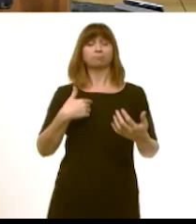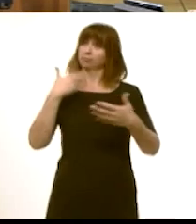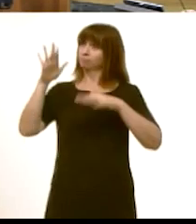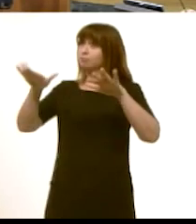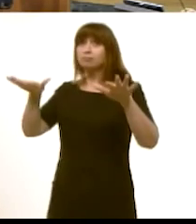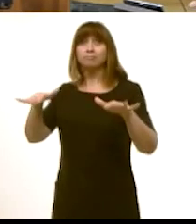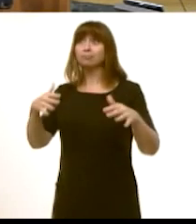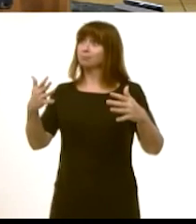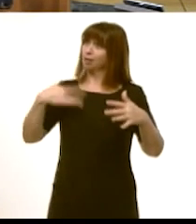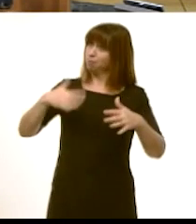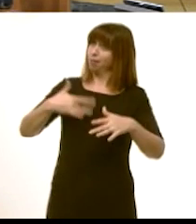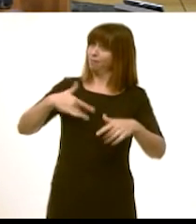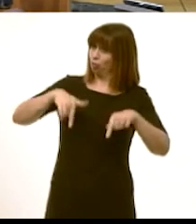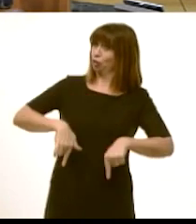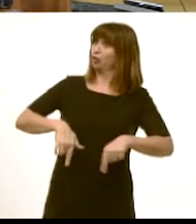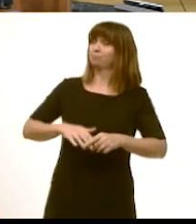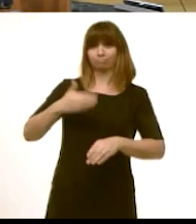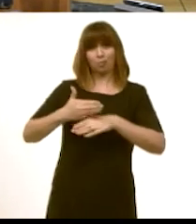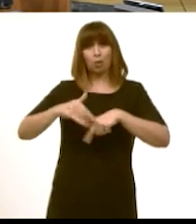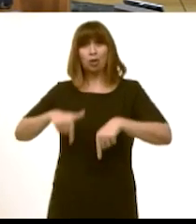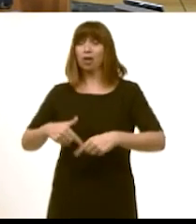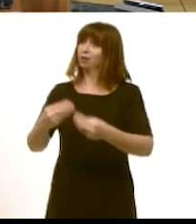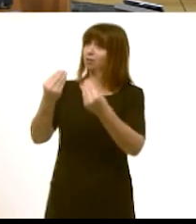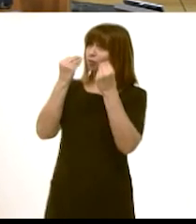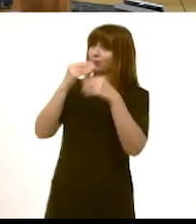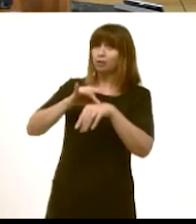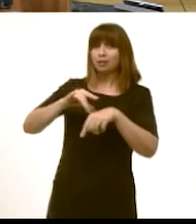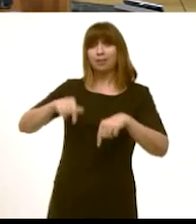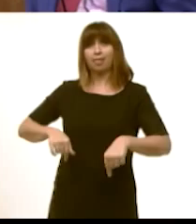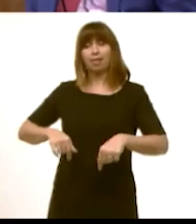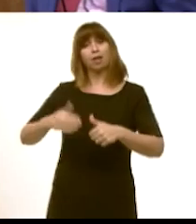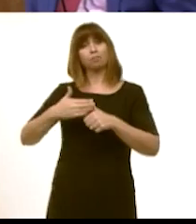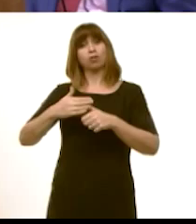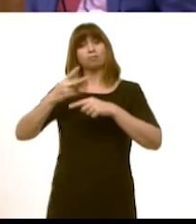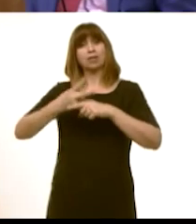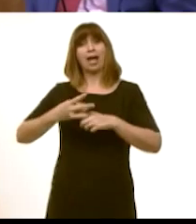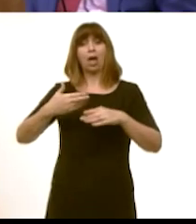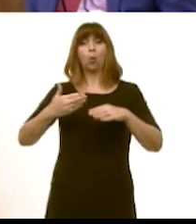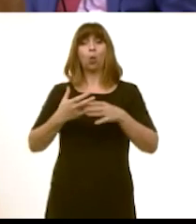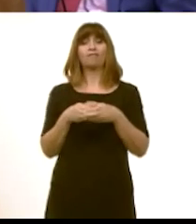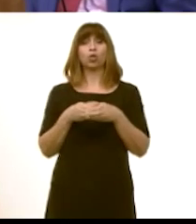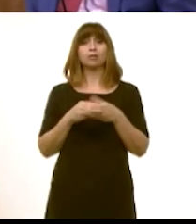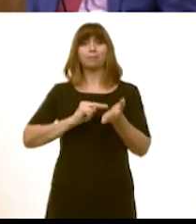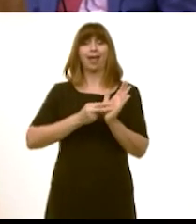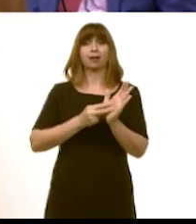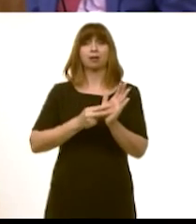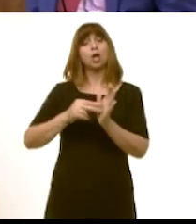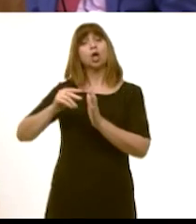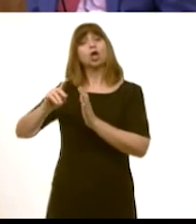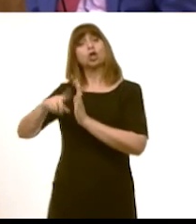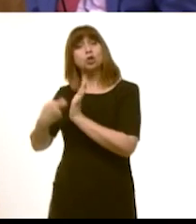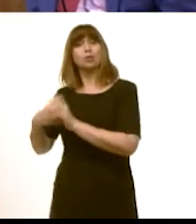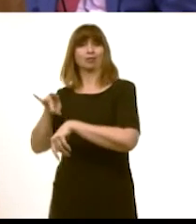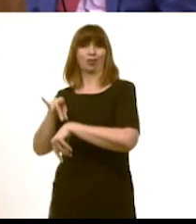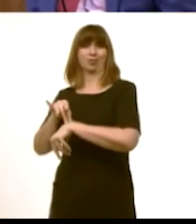Wales. We attract doctors in a number of ways. For GPs, the actions in the Primary Care Workforce Plan, and for junior doctors, our